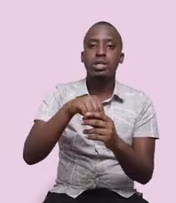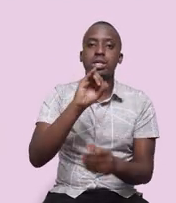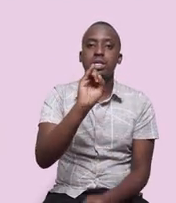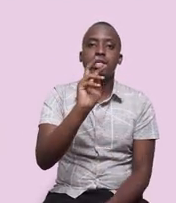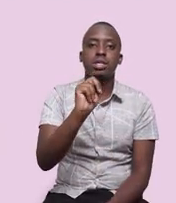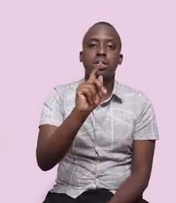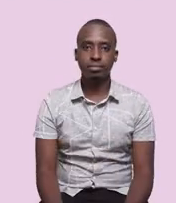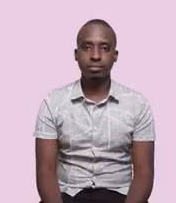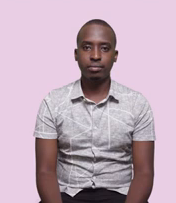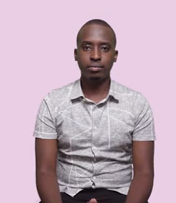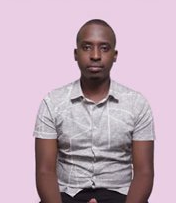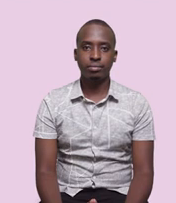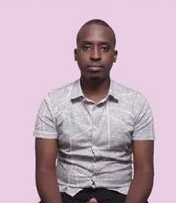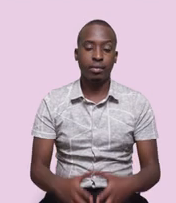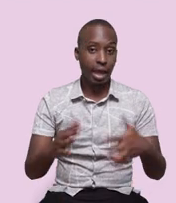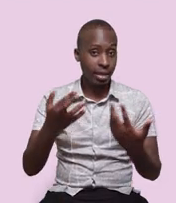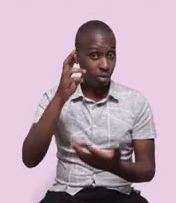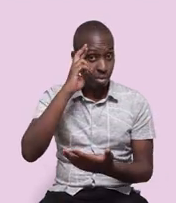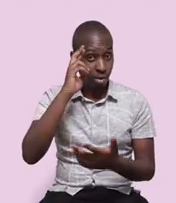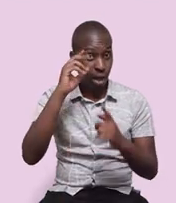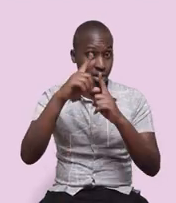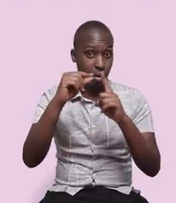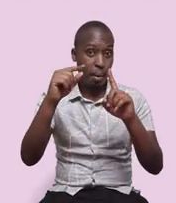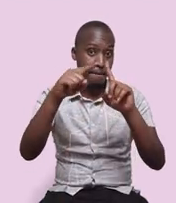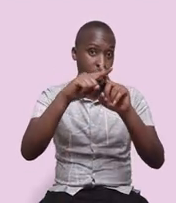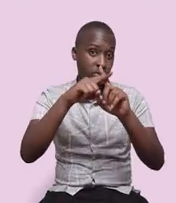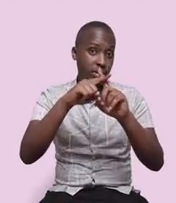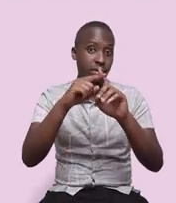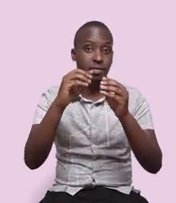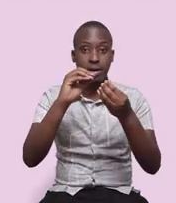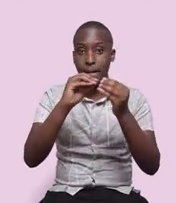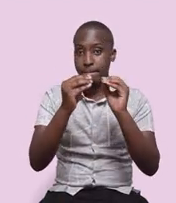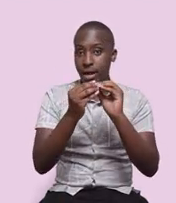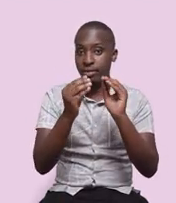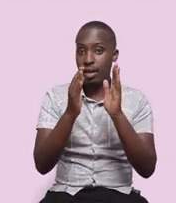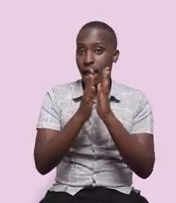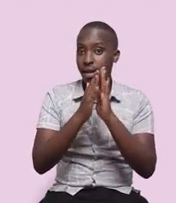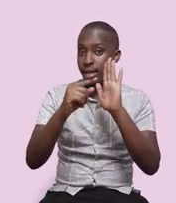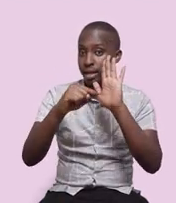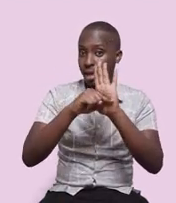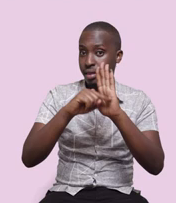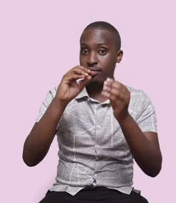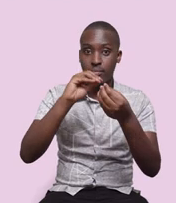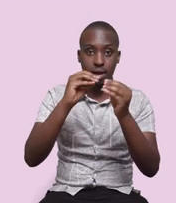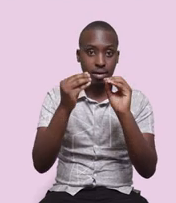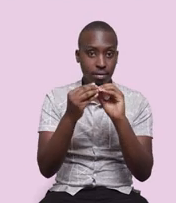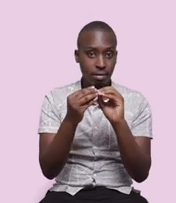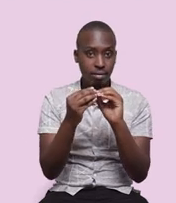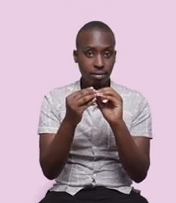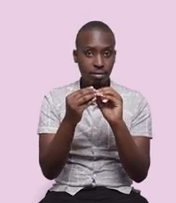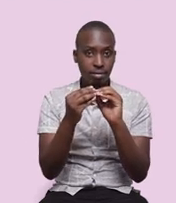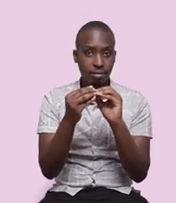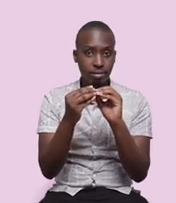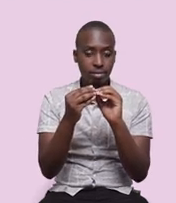integers. Do you remember the word positive numbers and negative numbers?